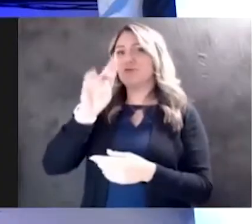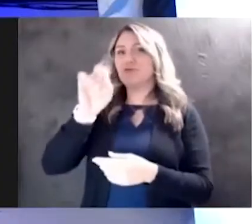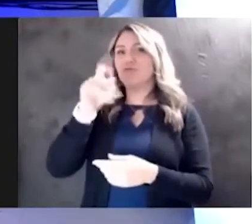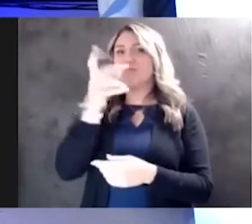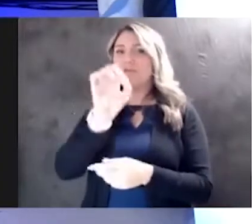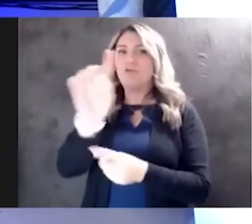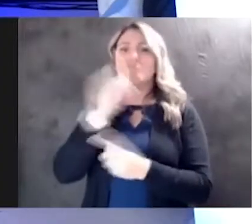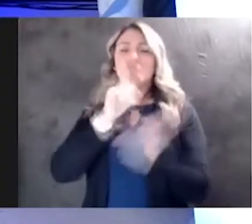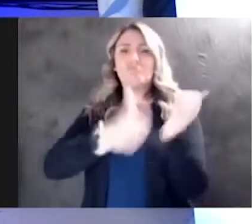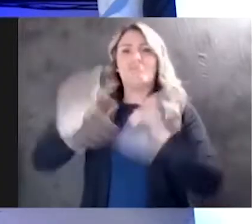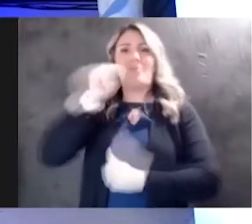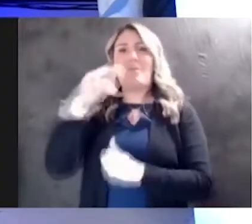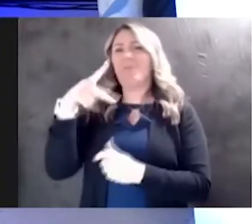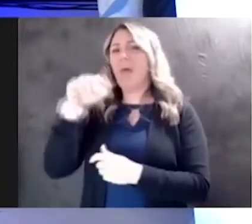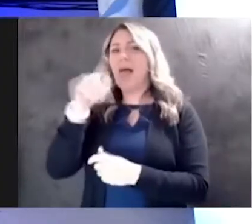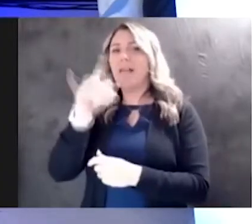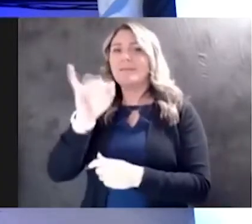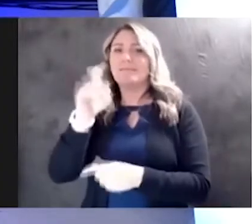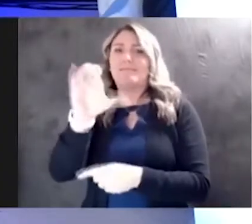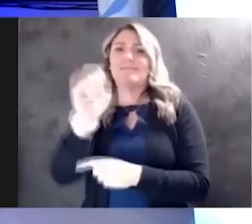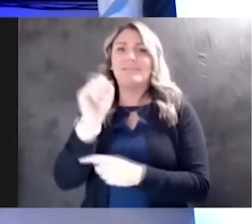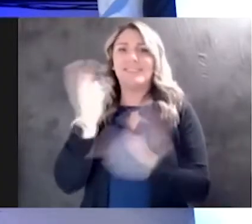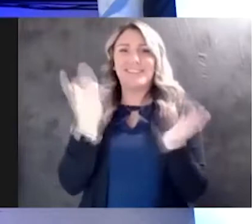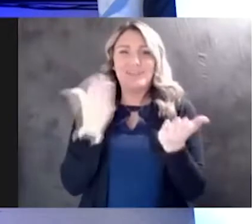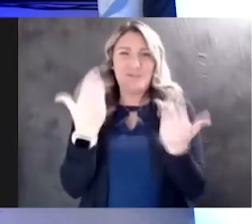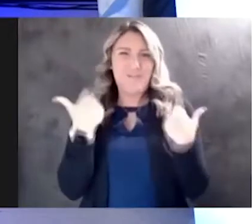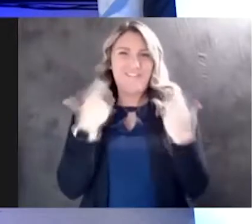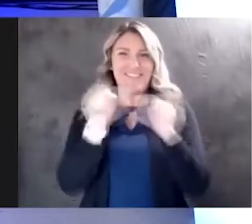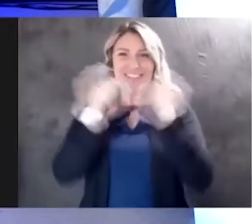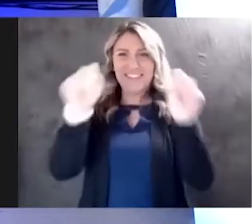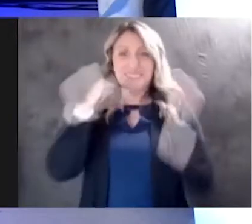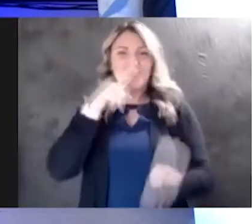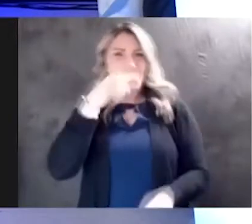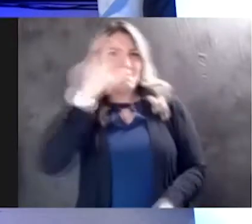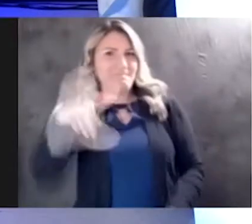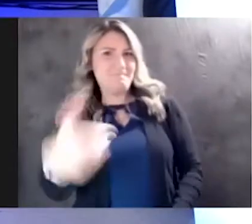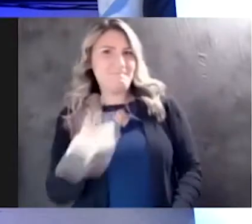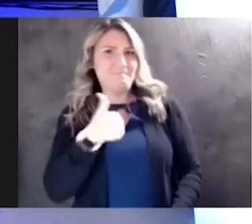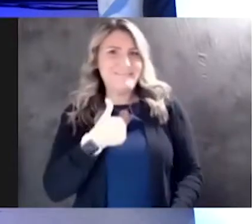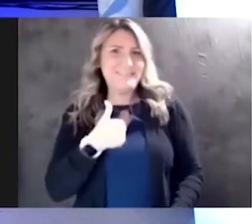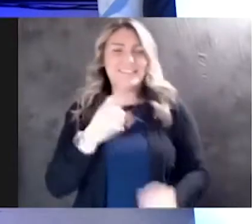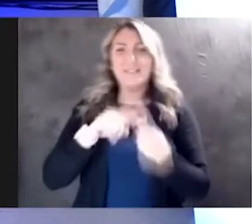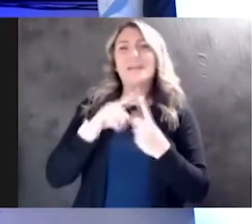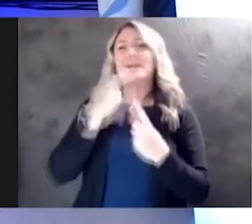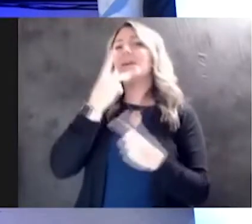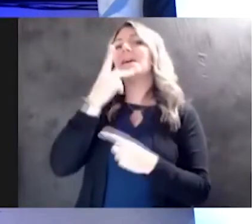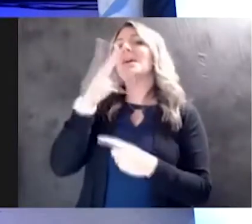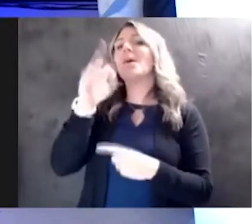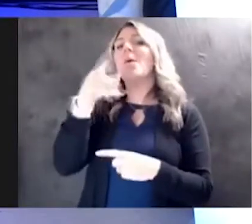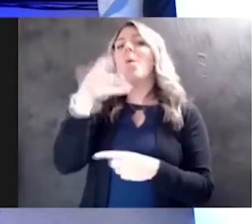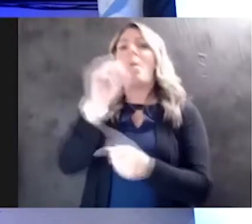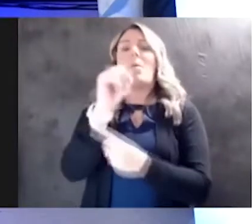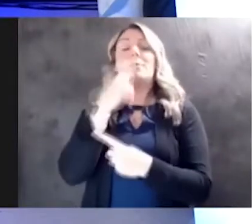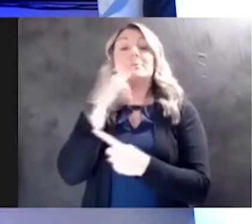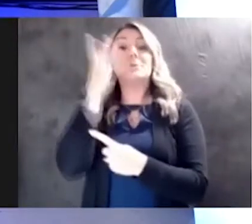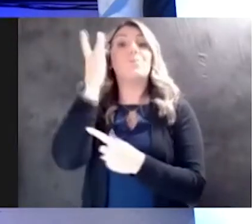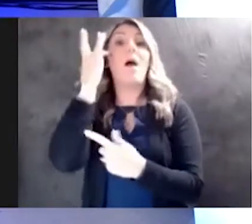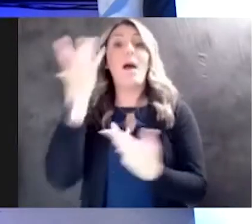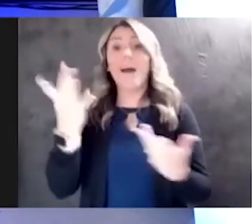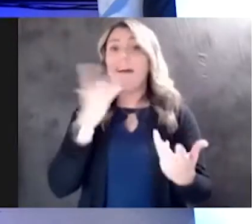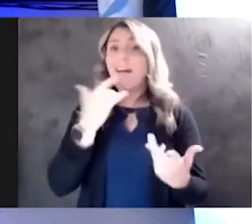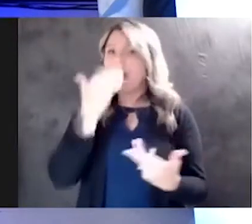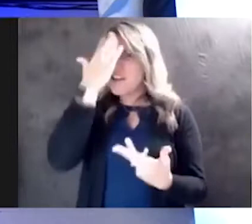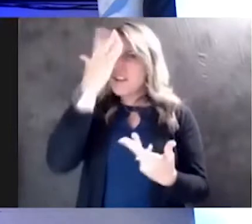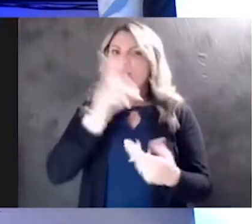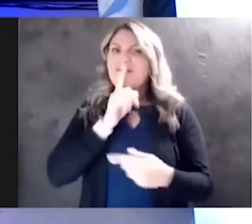plastics here at the health system. So you introduced me, Dr. Horintager, to the Pink Warriors because I know they actually really